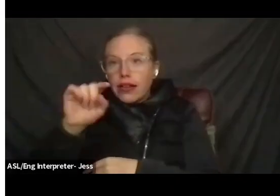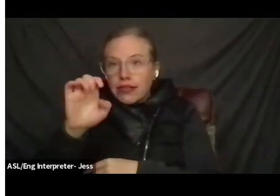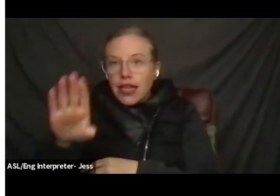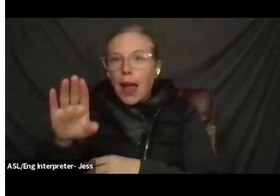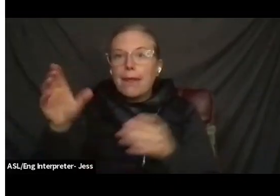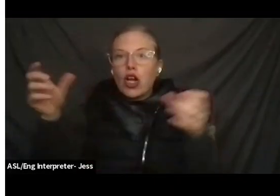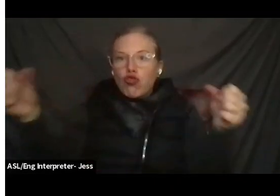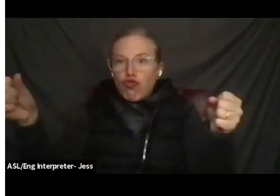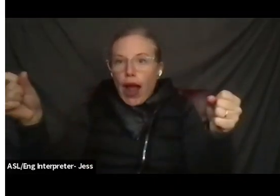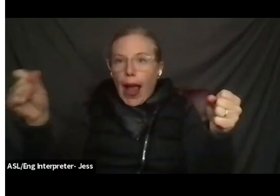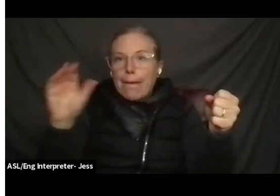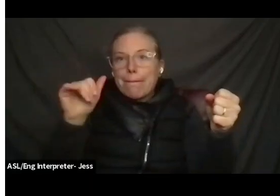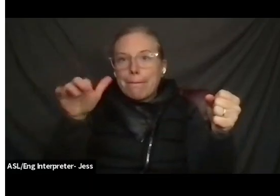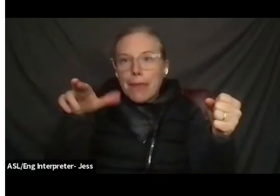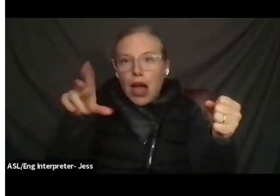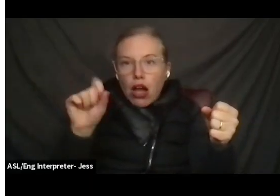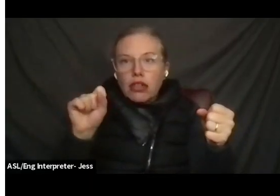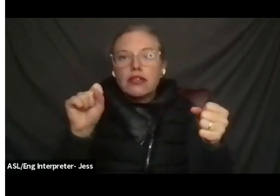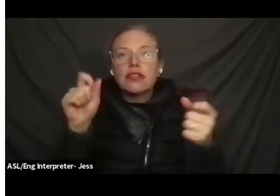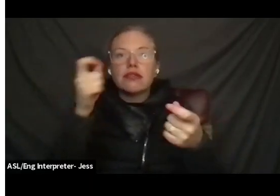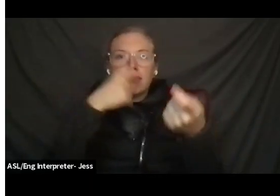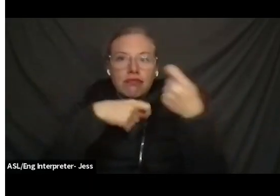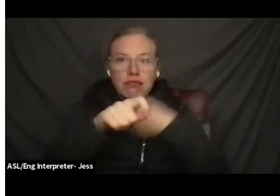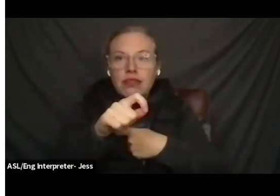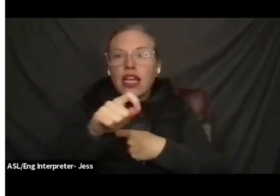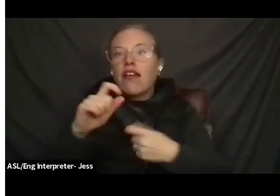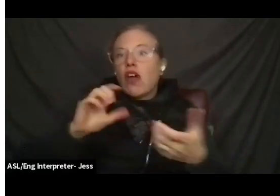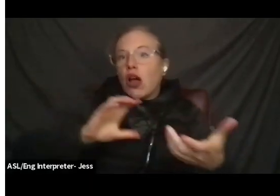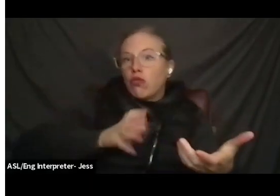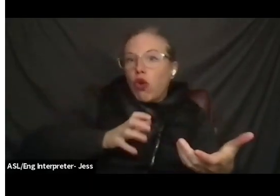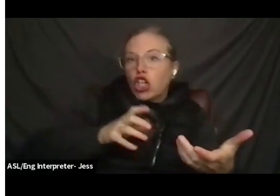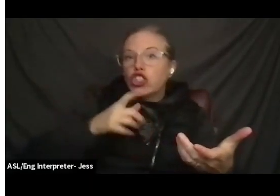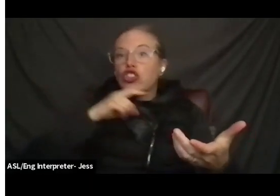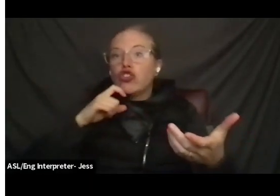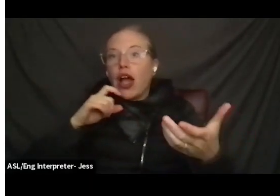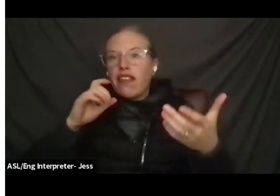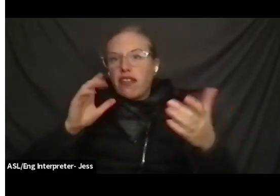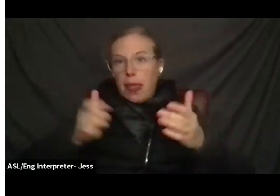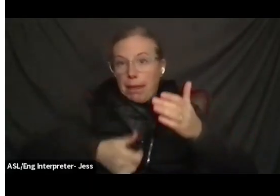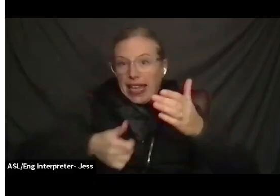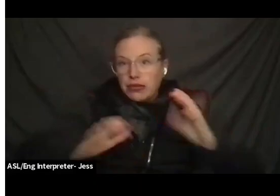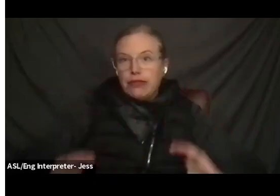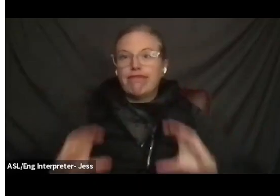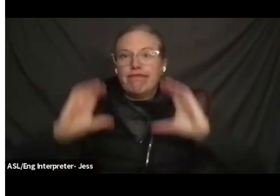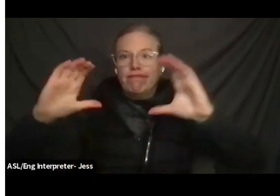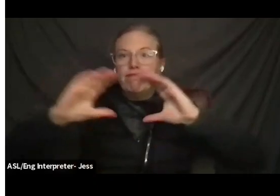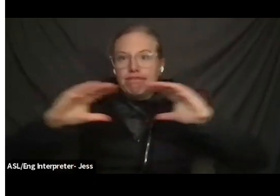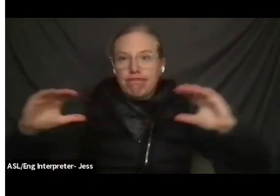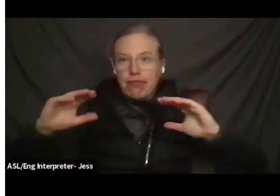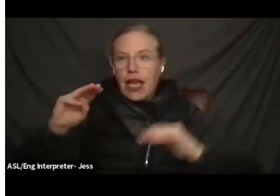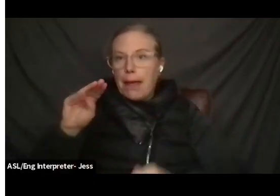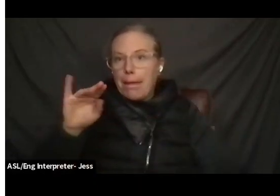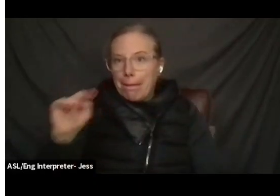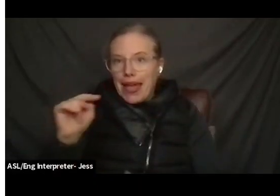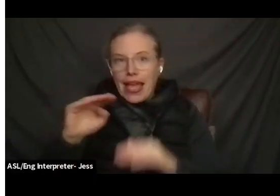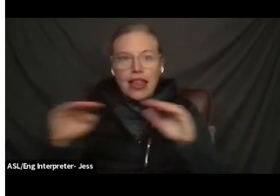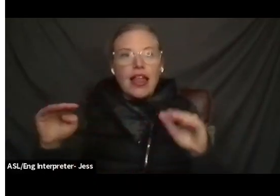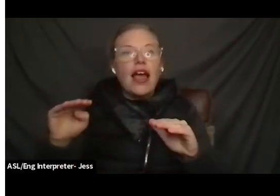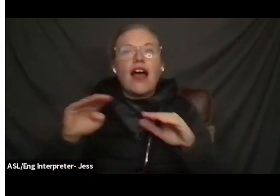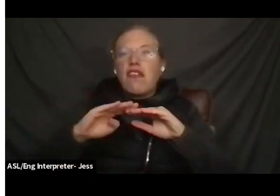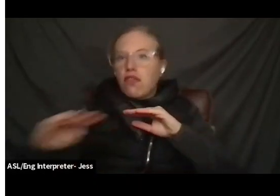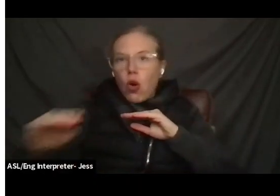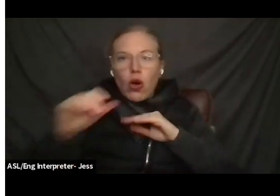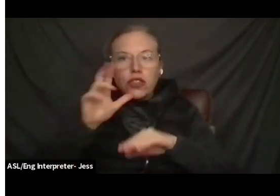bars, washer dryer relocation. Often that's from the basement to the main level of the home. flooring to prevent trip hazards, widening